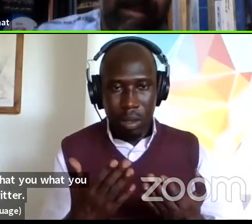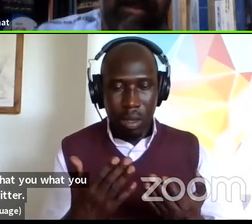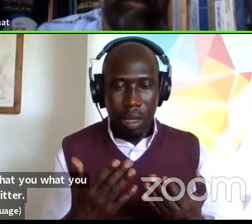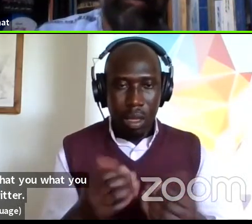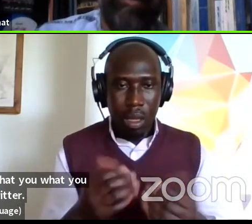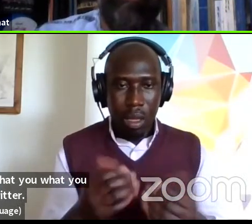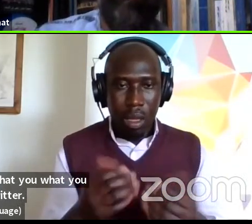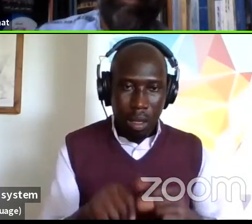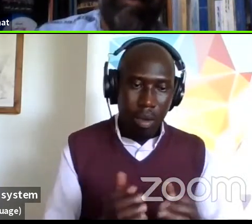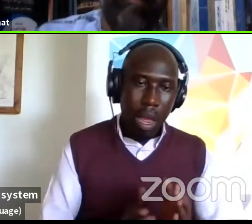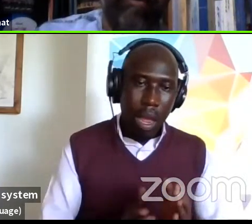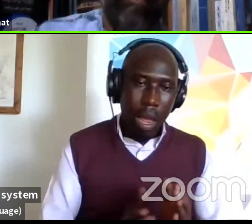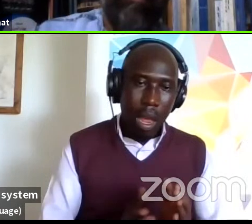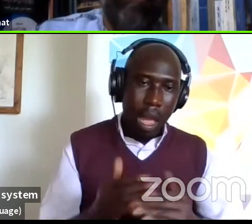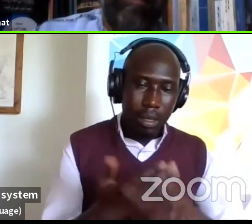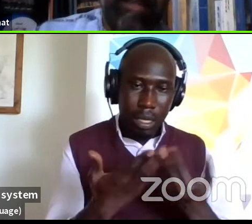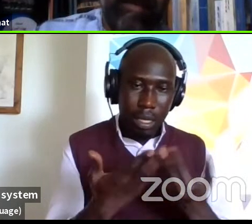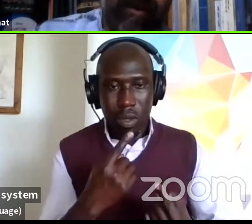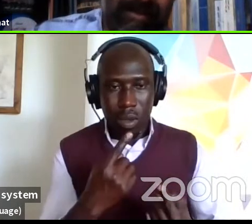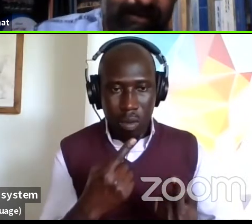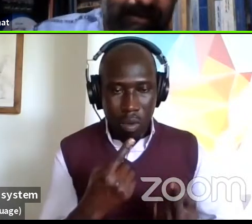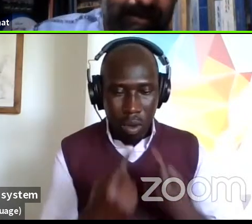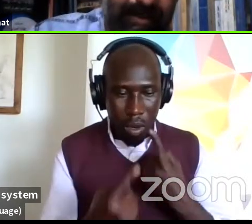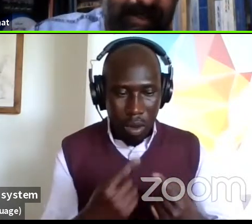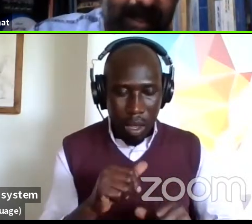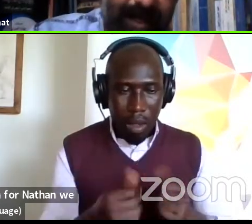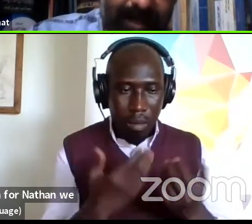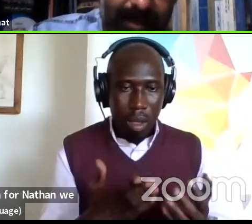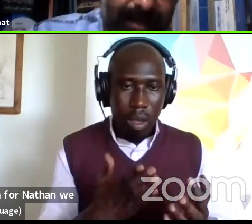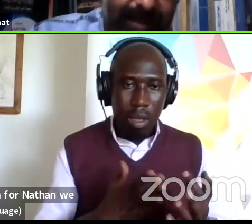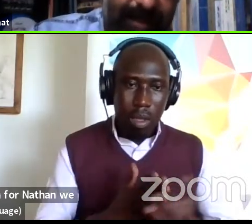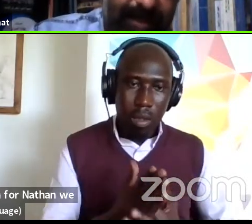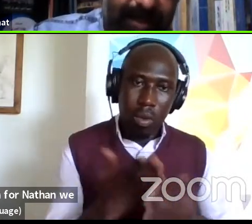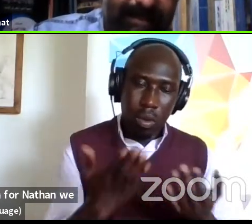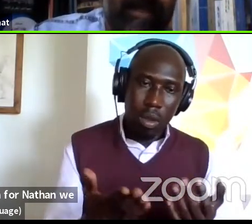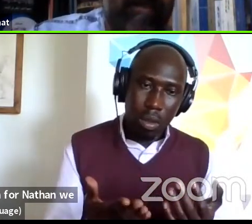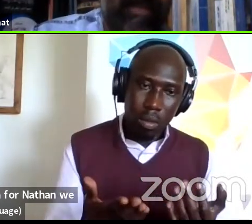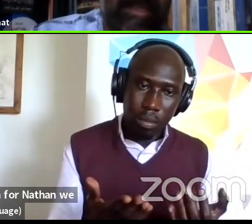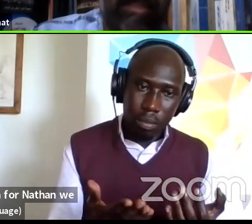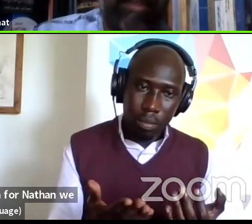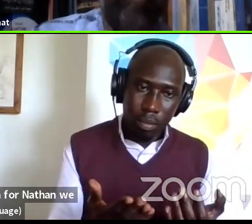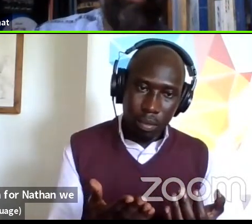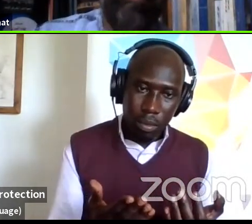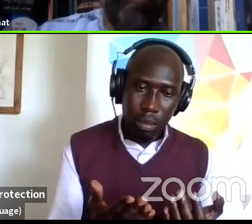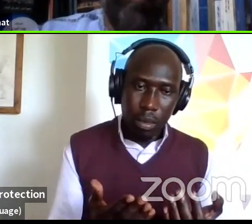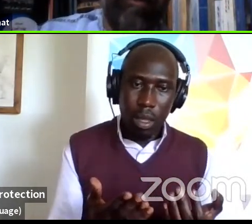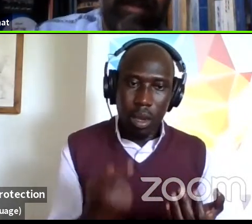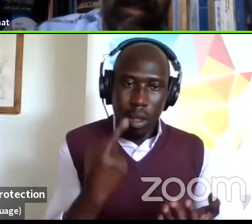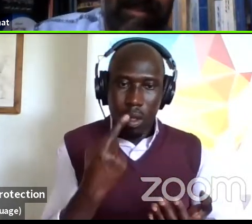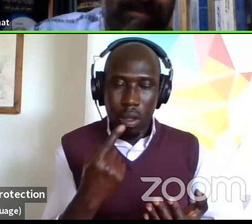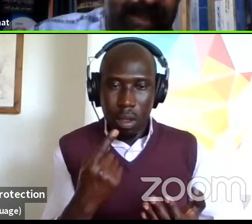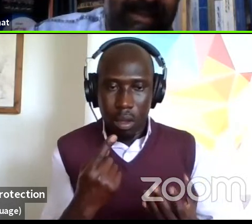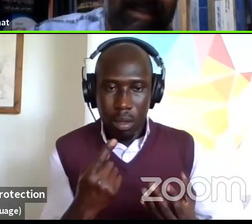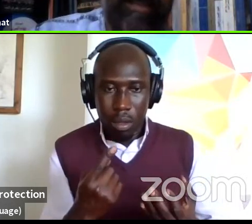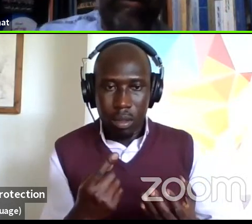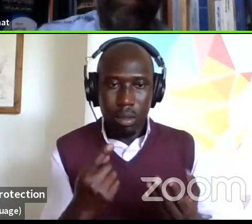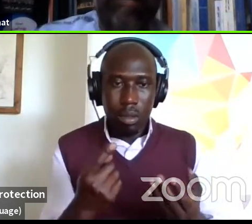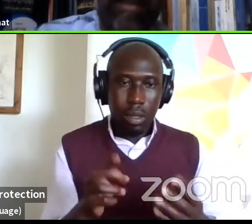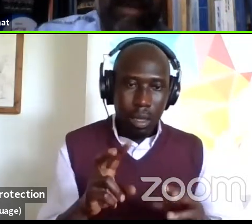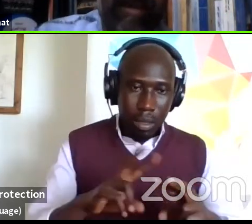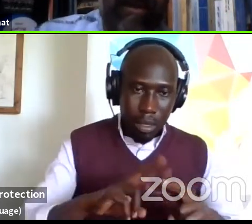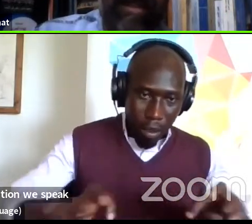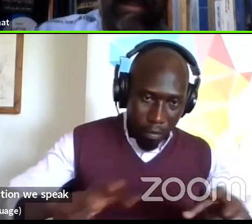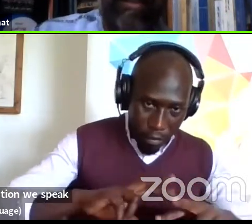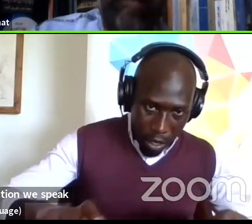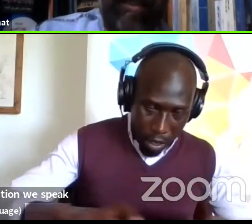the access to internet. We speak about the data protection. We speak about the surveillance. We